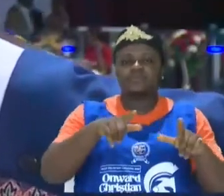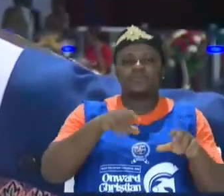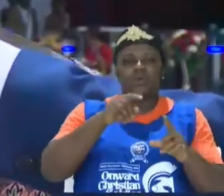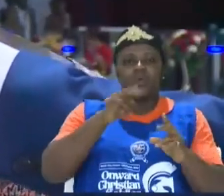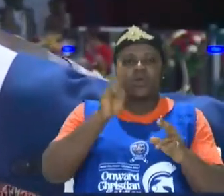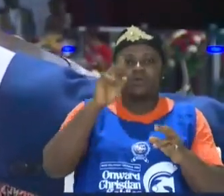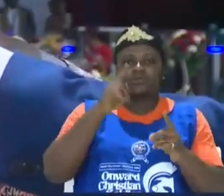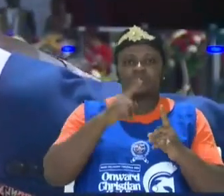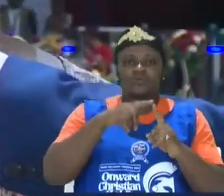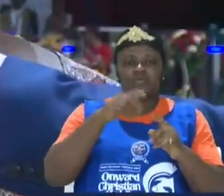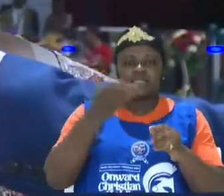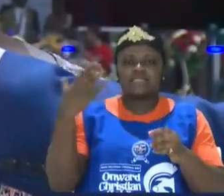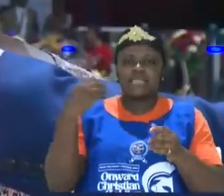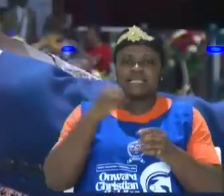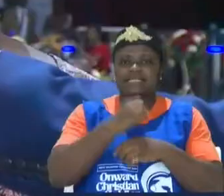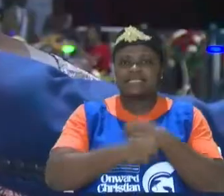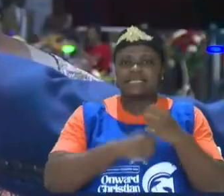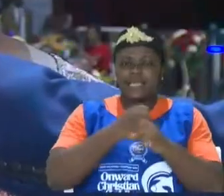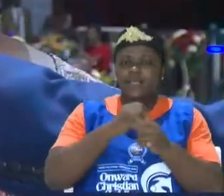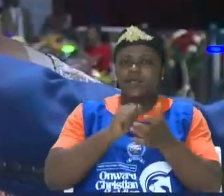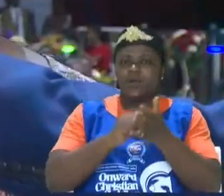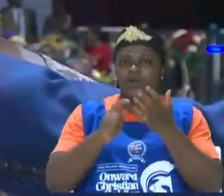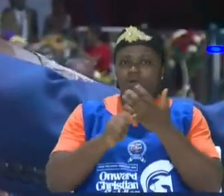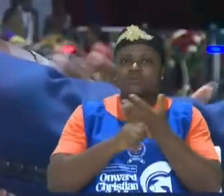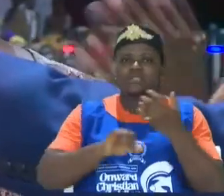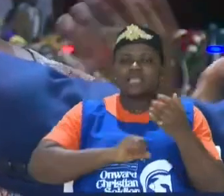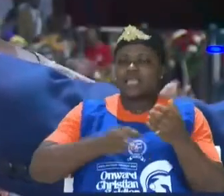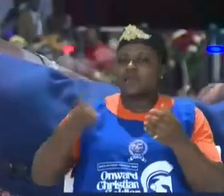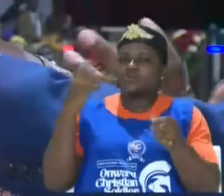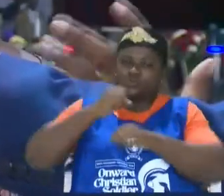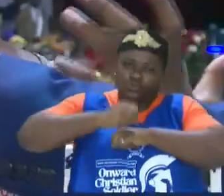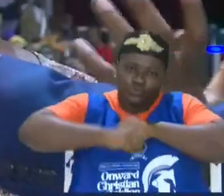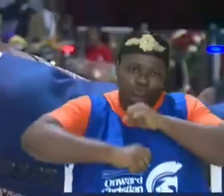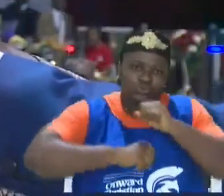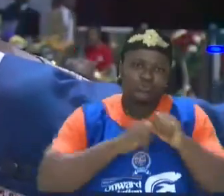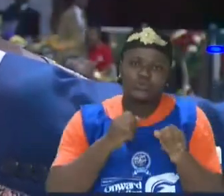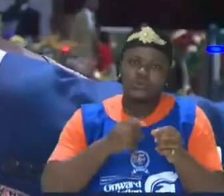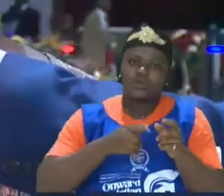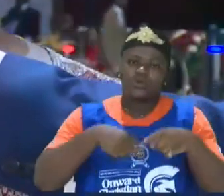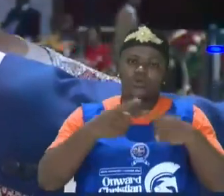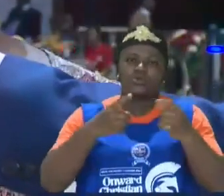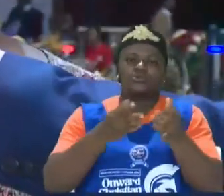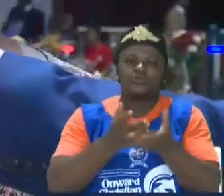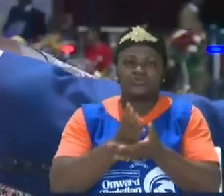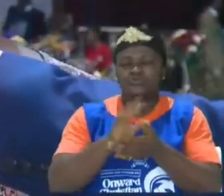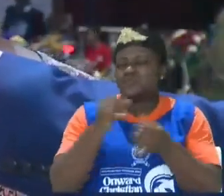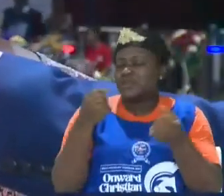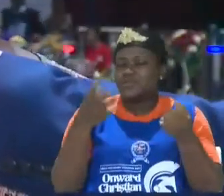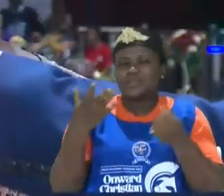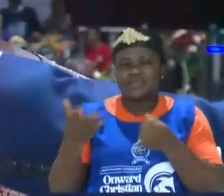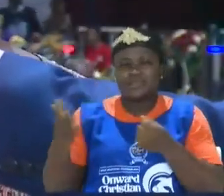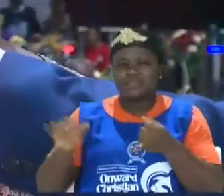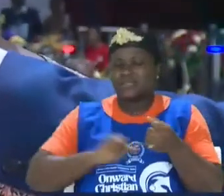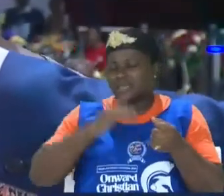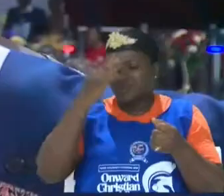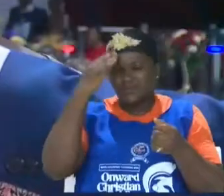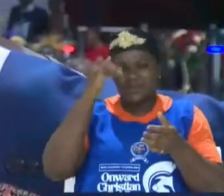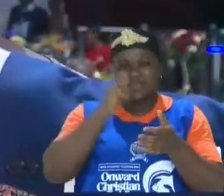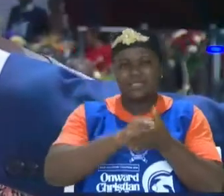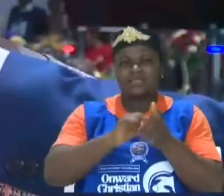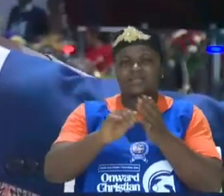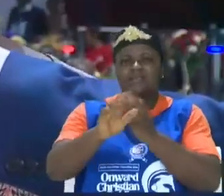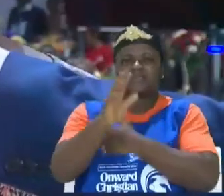August, I was struggling. I was just going through a lot. And I knew that God had been reaching out